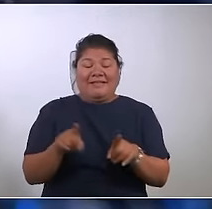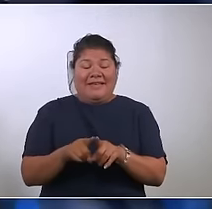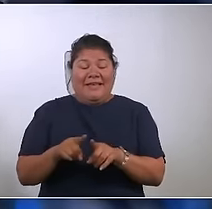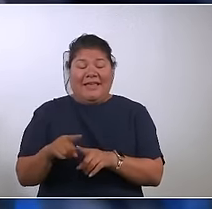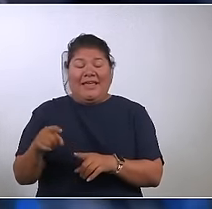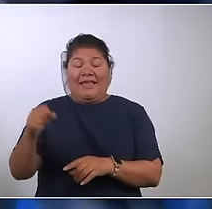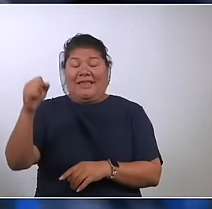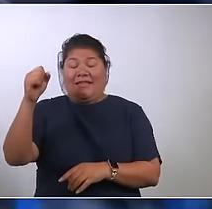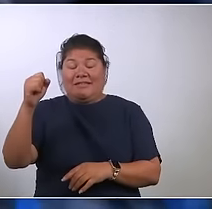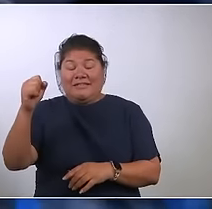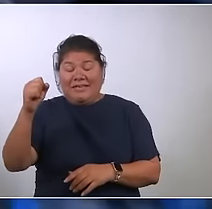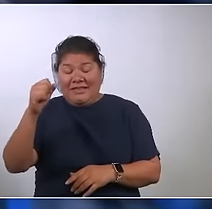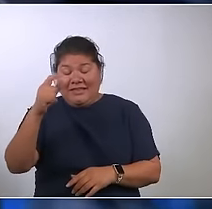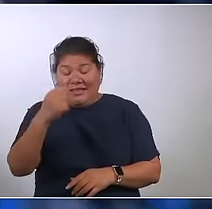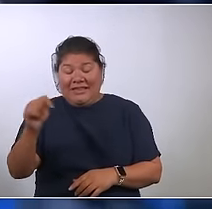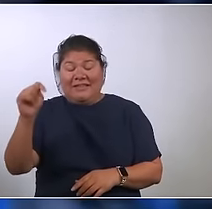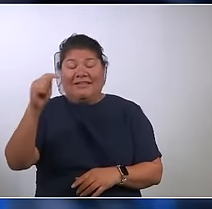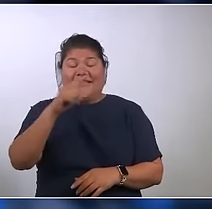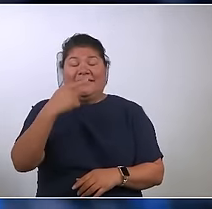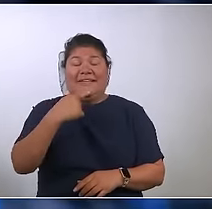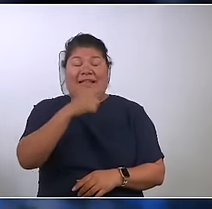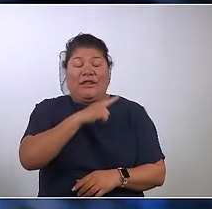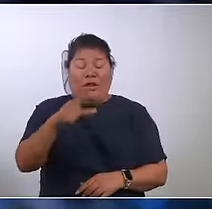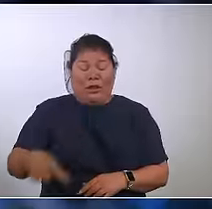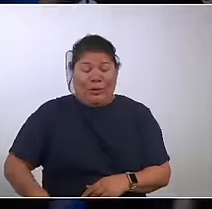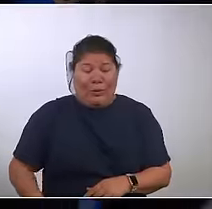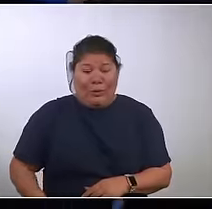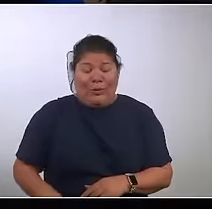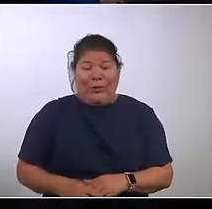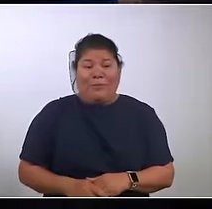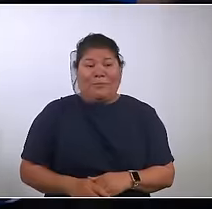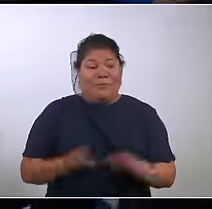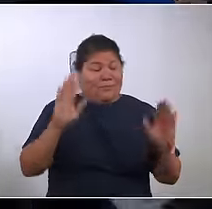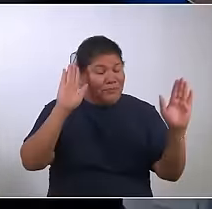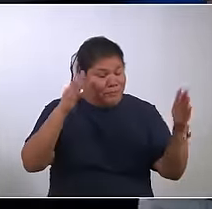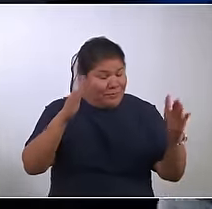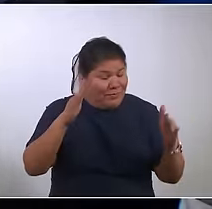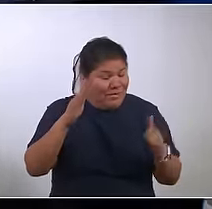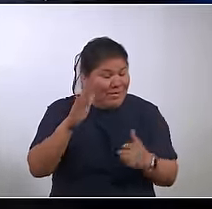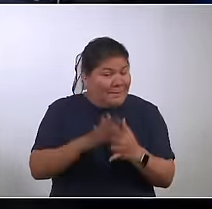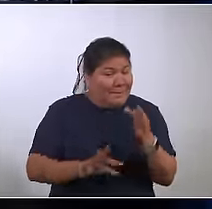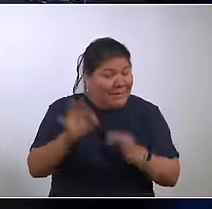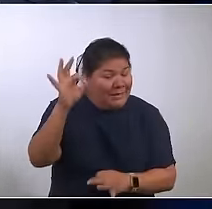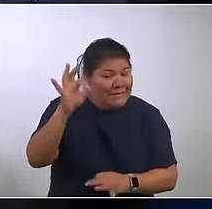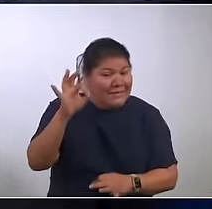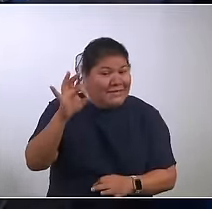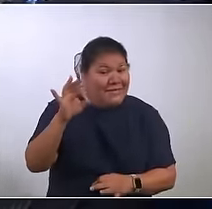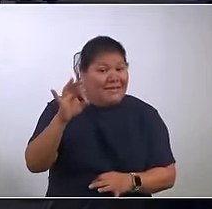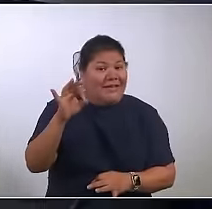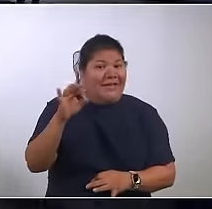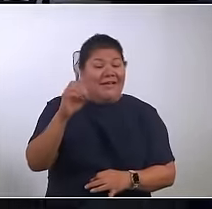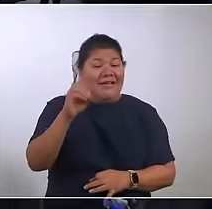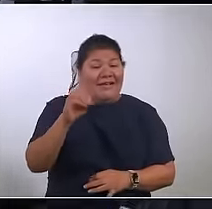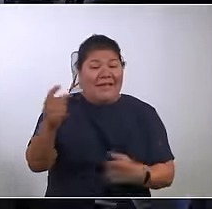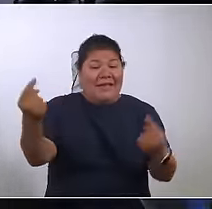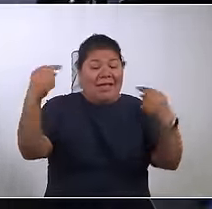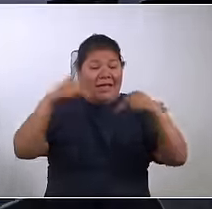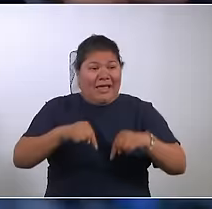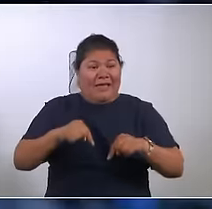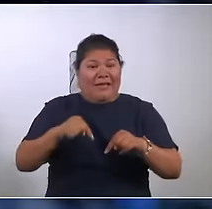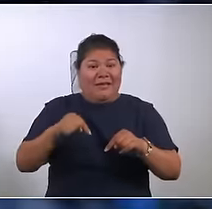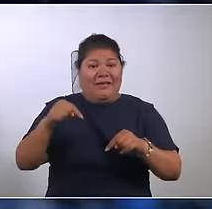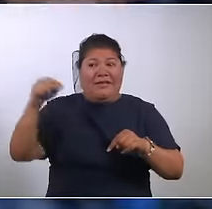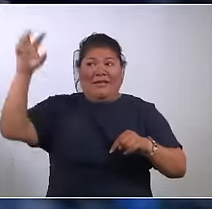el Señor. Thus says the Lord. Listen to this now. Escuche esto. Espíritu. Spirit. Ven. Come. De